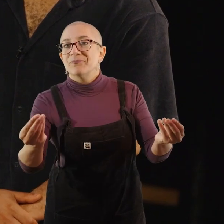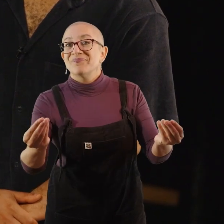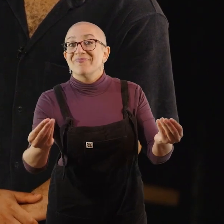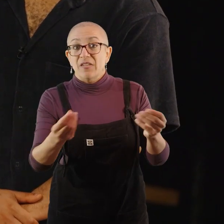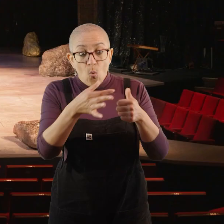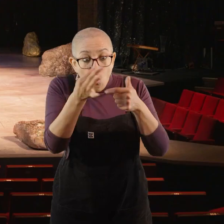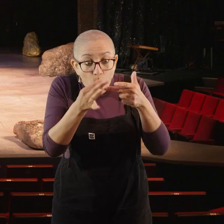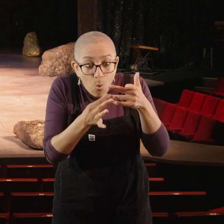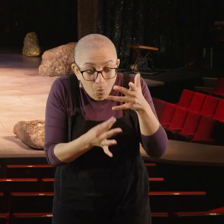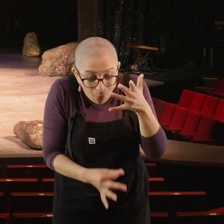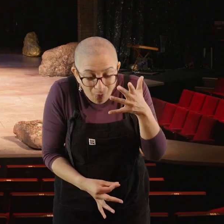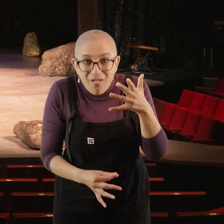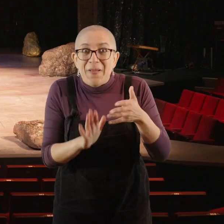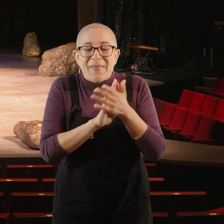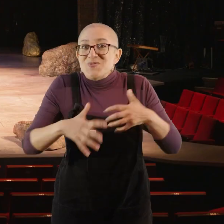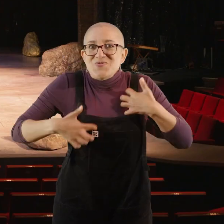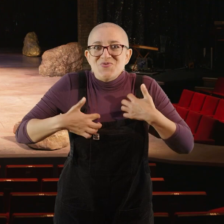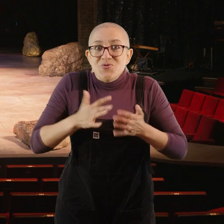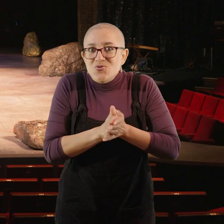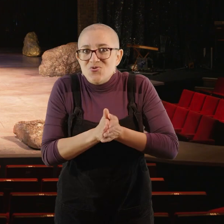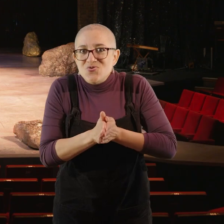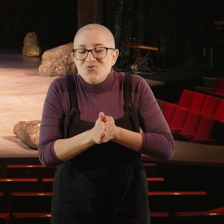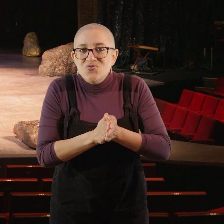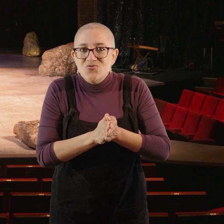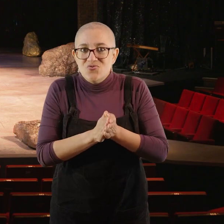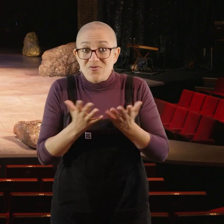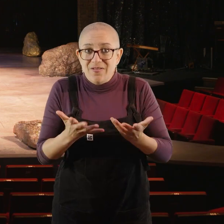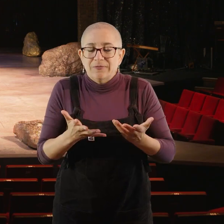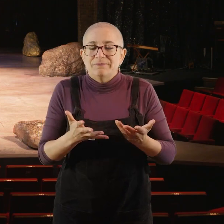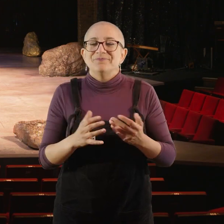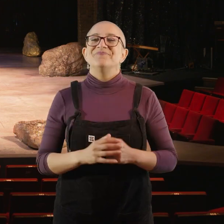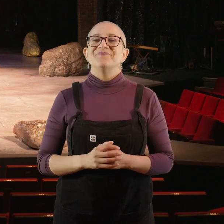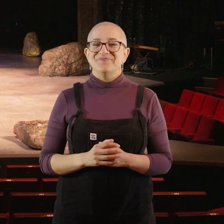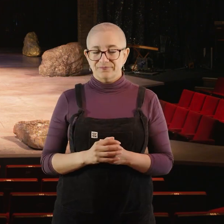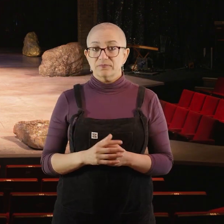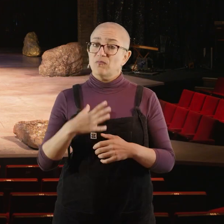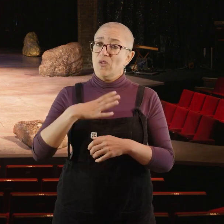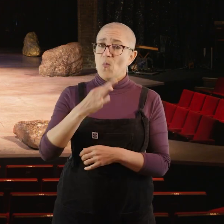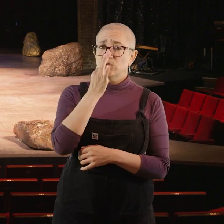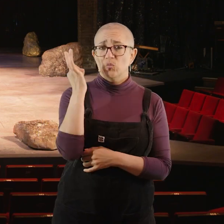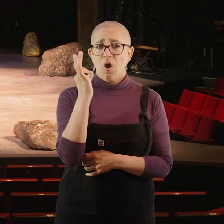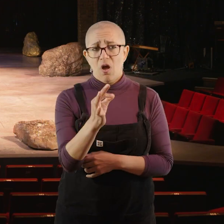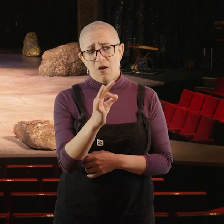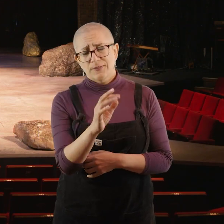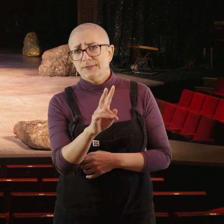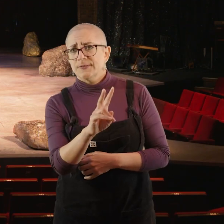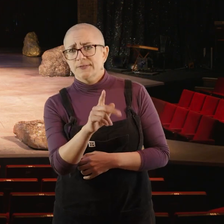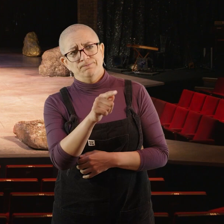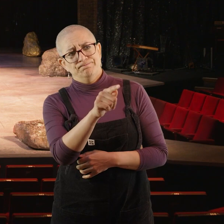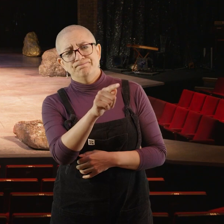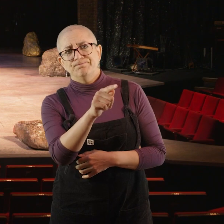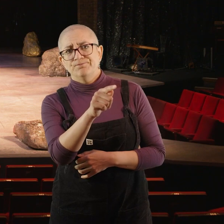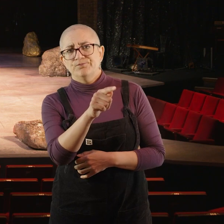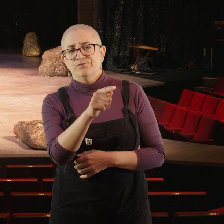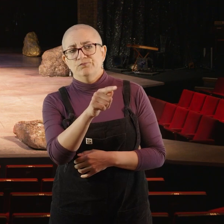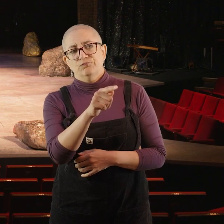of it Yes. really exciting. to play. Exciting to play in the moment. I'm going to ask you now, Ruben, where do you think in the scene his